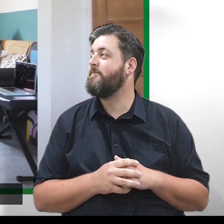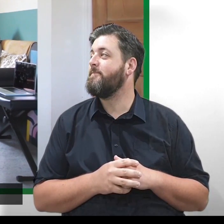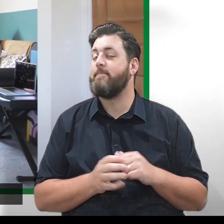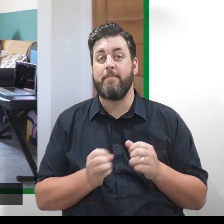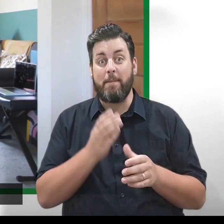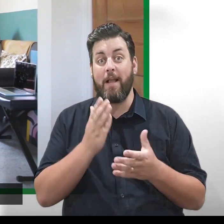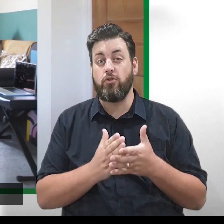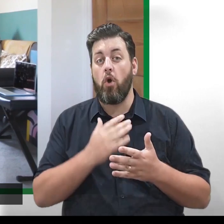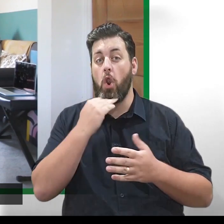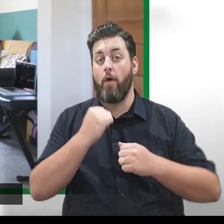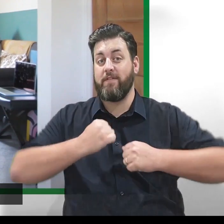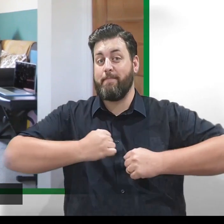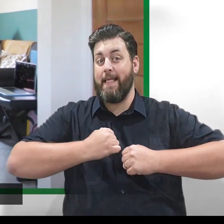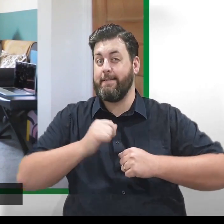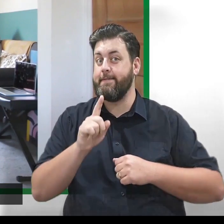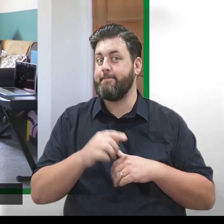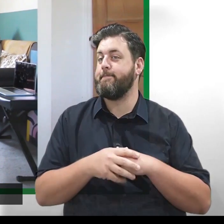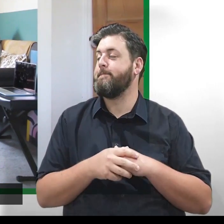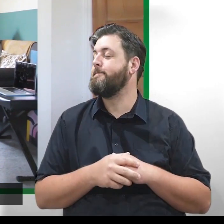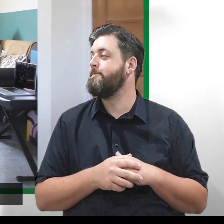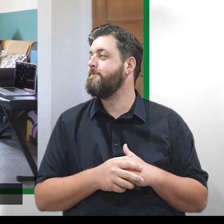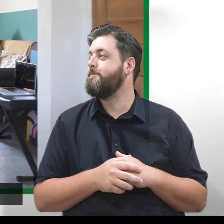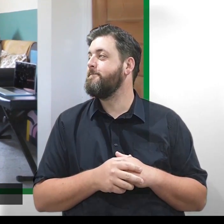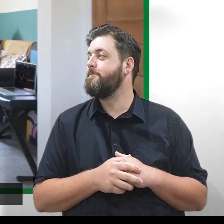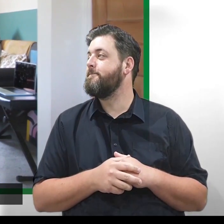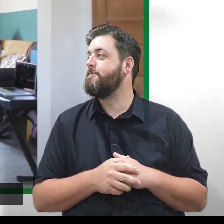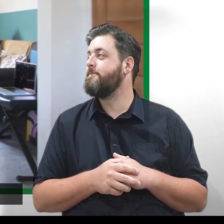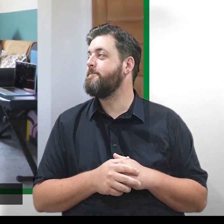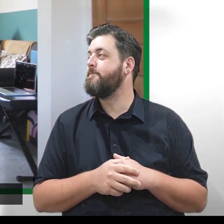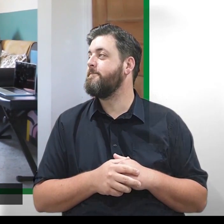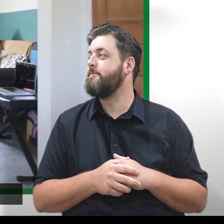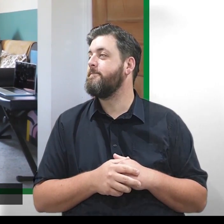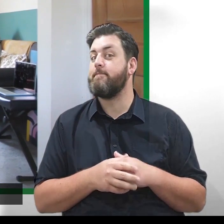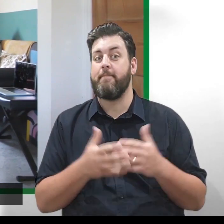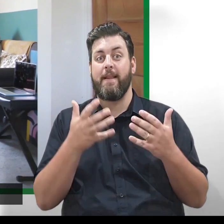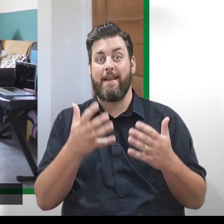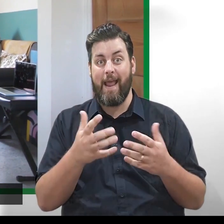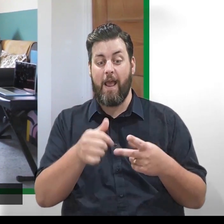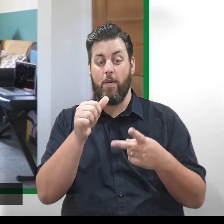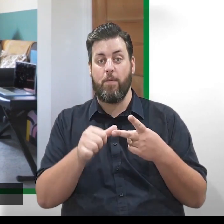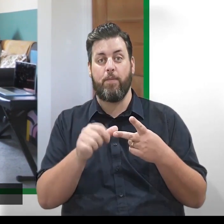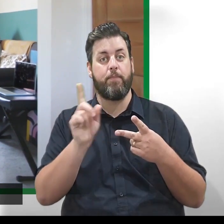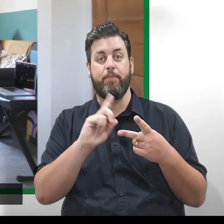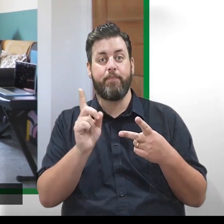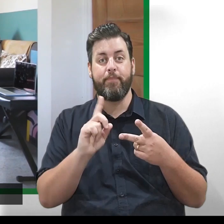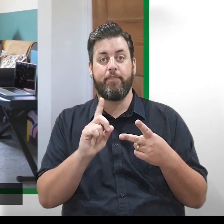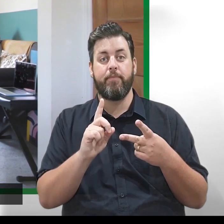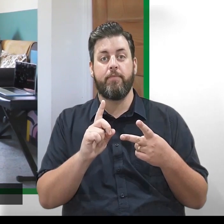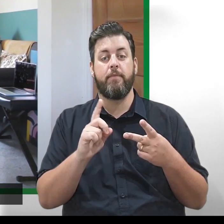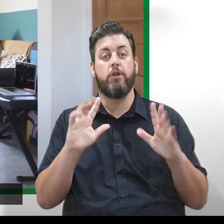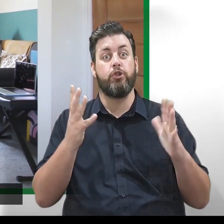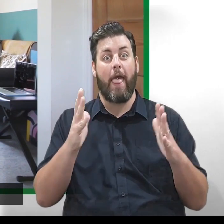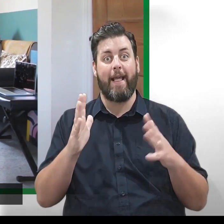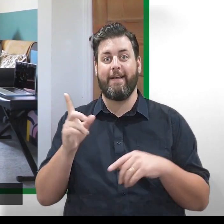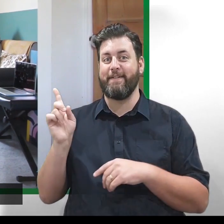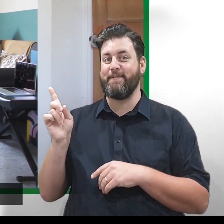enough space to do the movements that we're about to do. And what I want you to do from here to get nice and warmed up